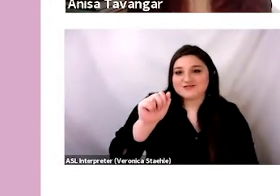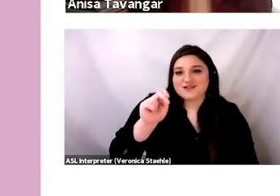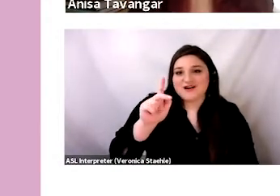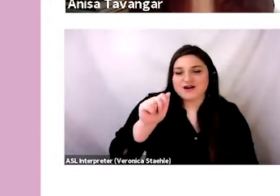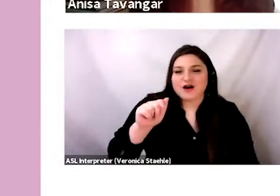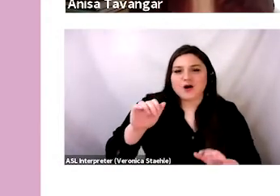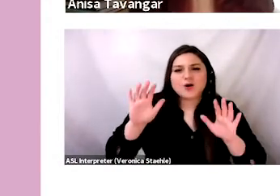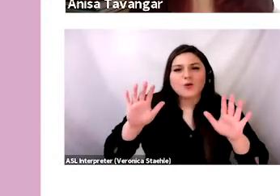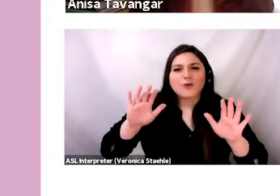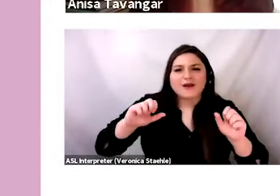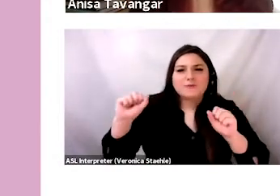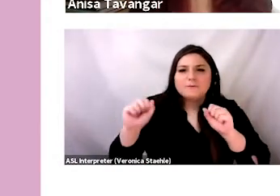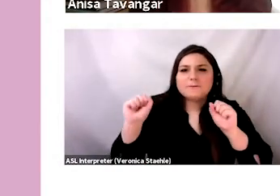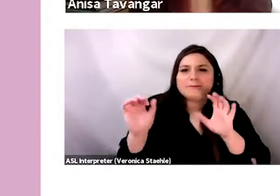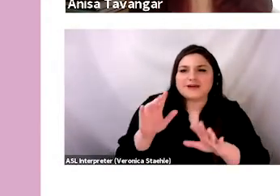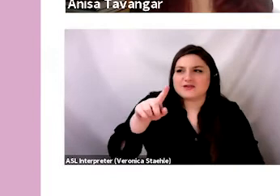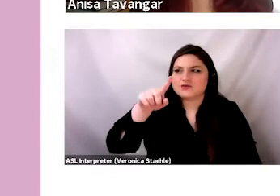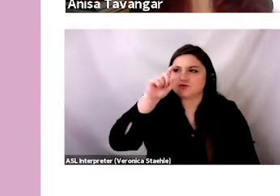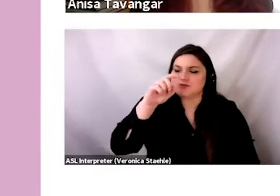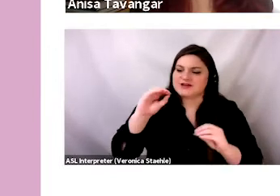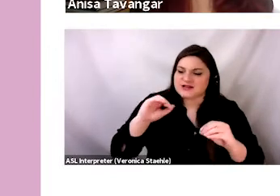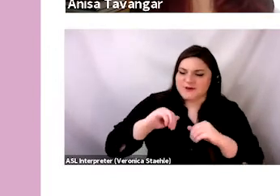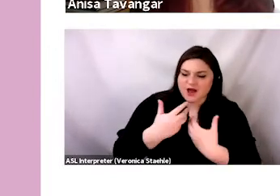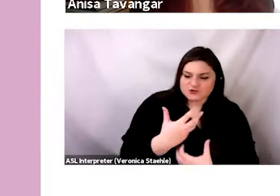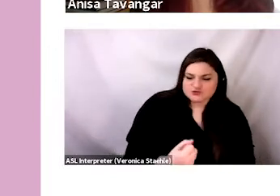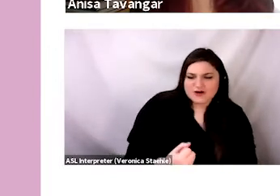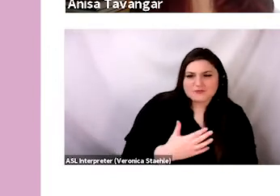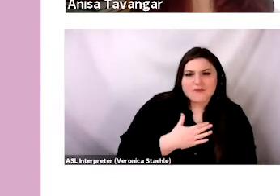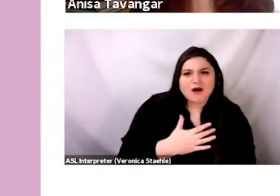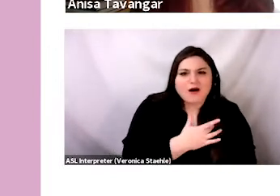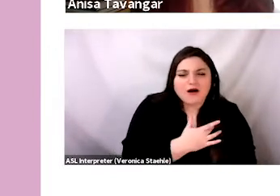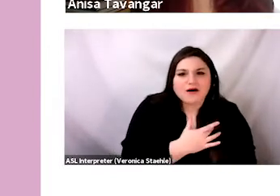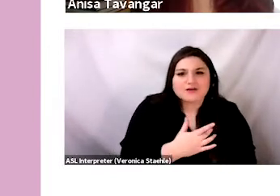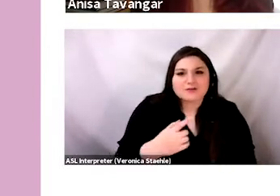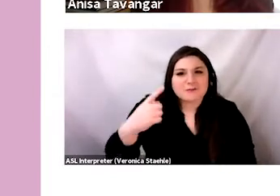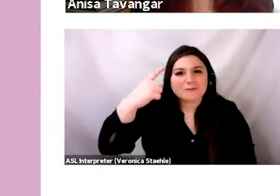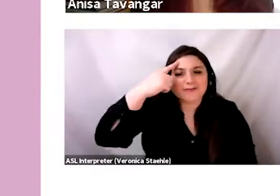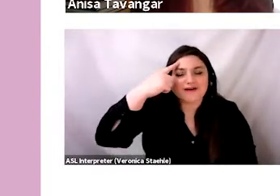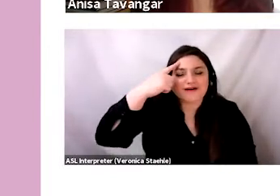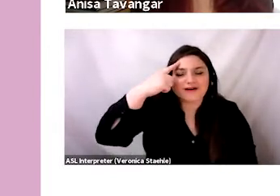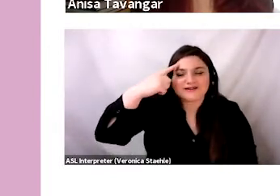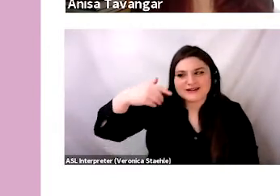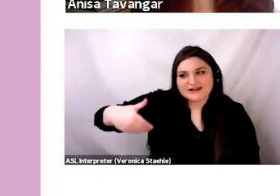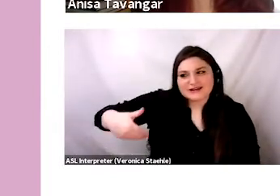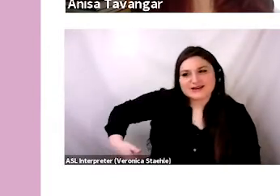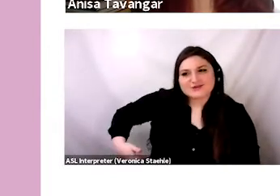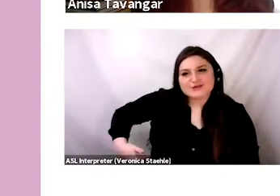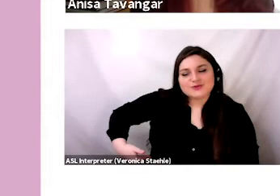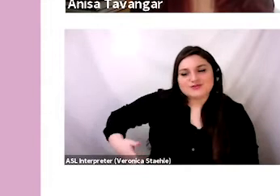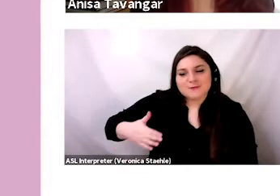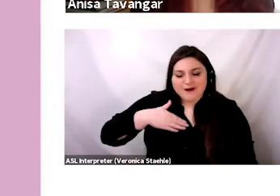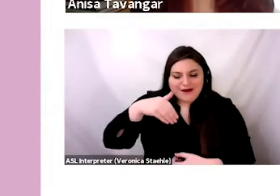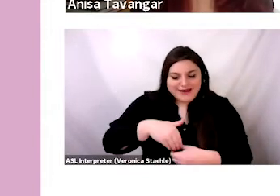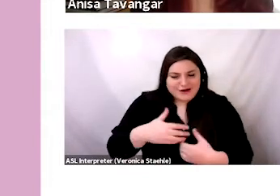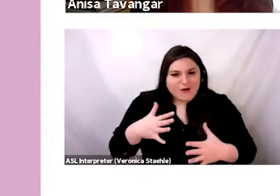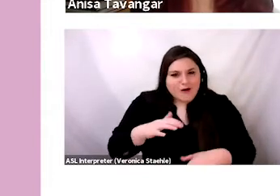Wakantanka, great mystery. Teach me how to trust my heart, my mind, my intuition,